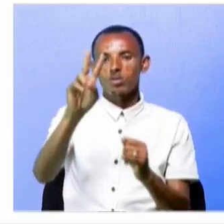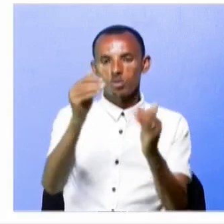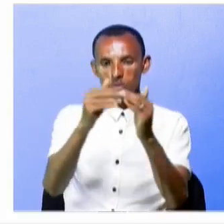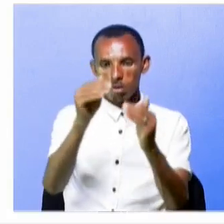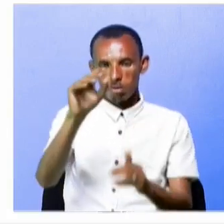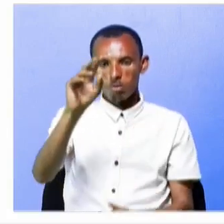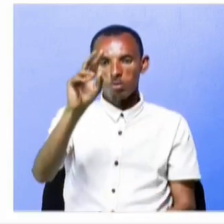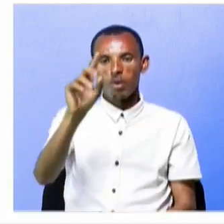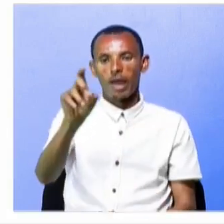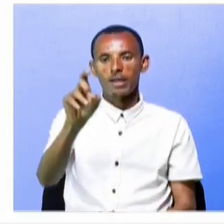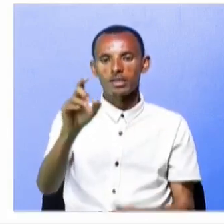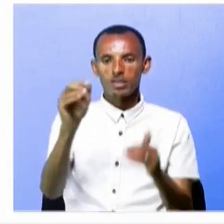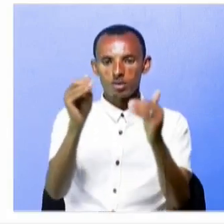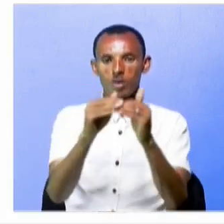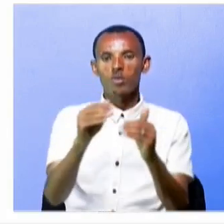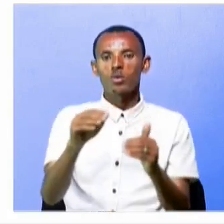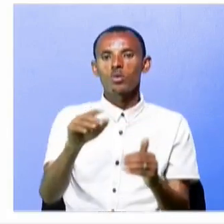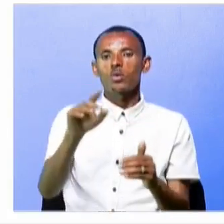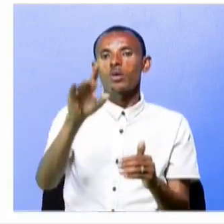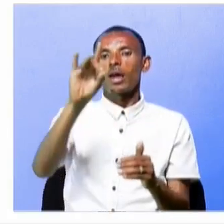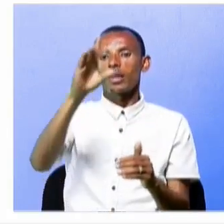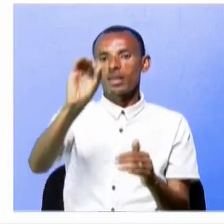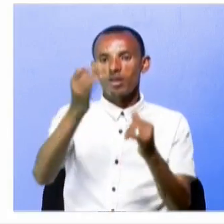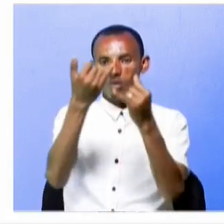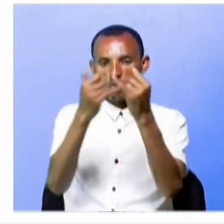over 2. Then x becomes